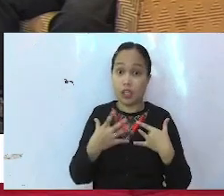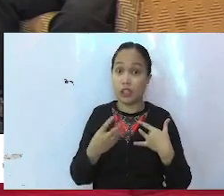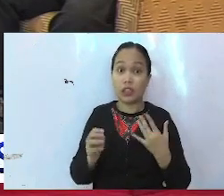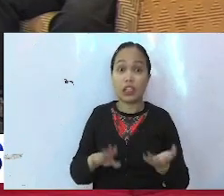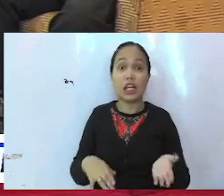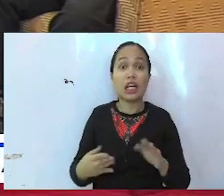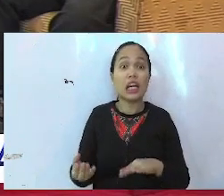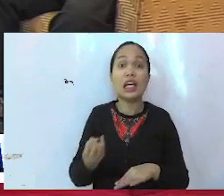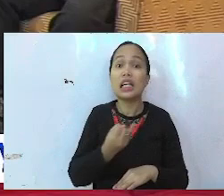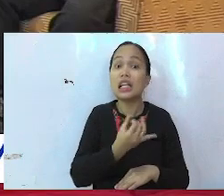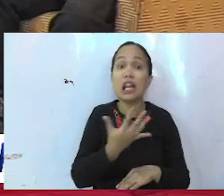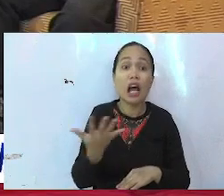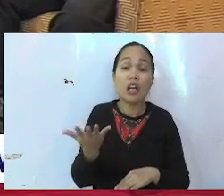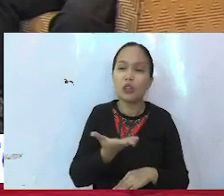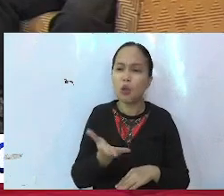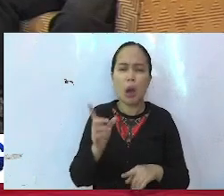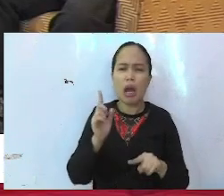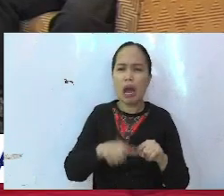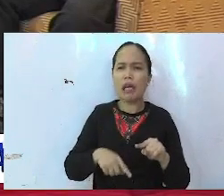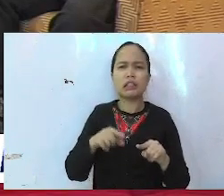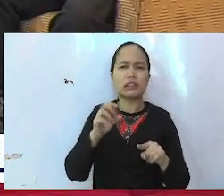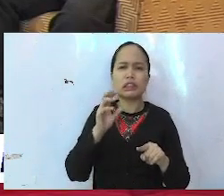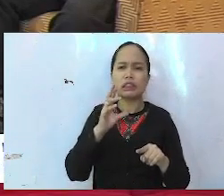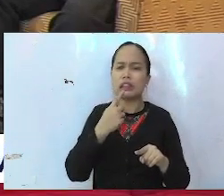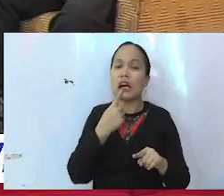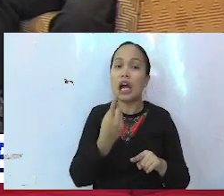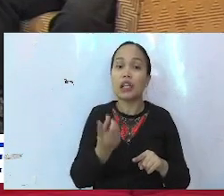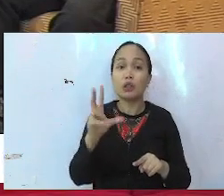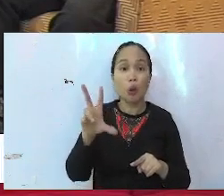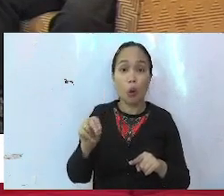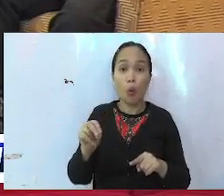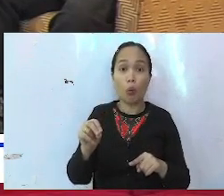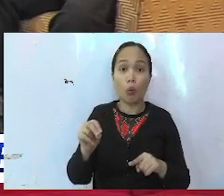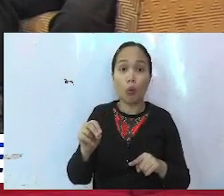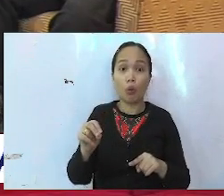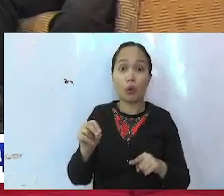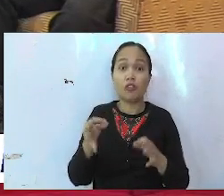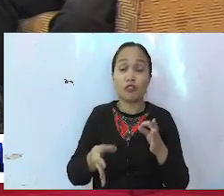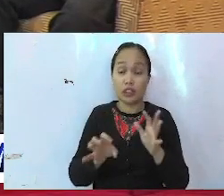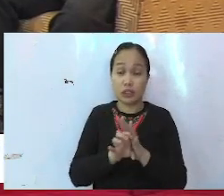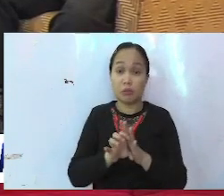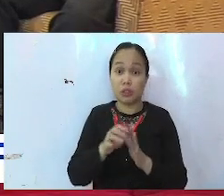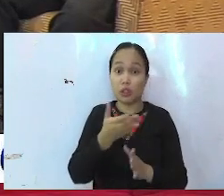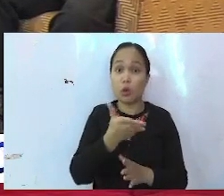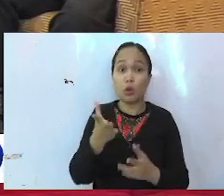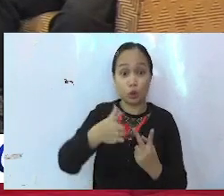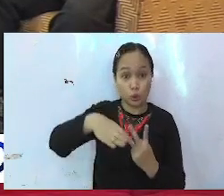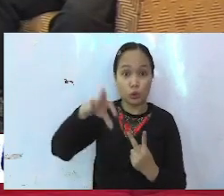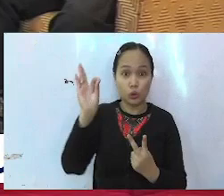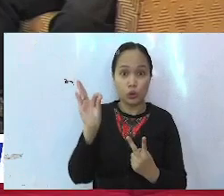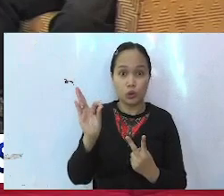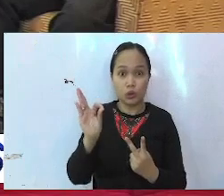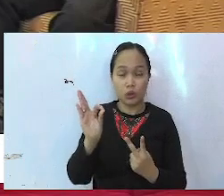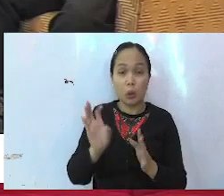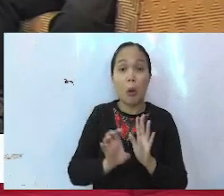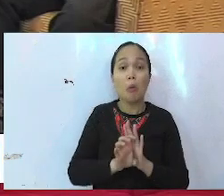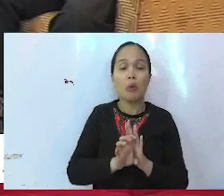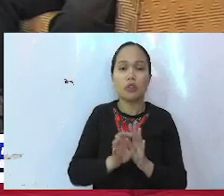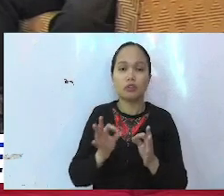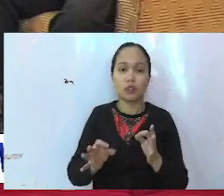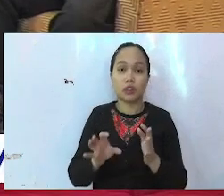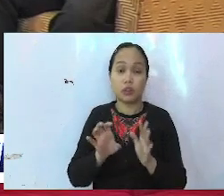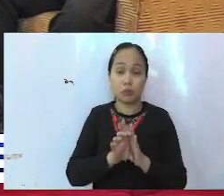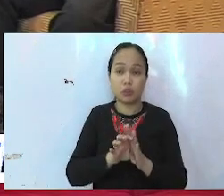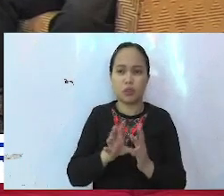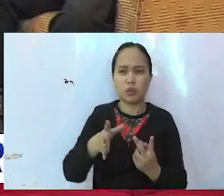Ilan kaya sa inyo mga kapag hindi ang hindi magpapa-sidetrack kapag ka nadudun na kayo, pinapili na kayo. You see, when it comes to